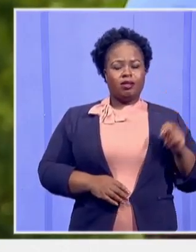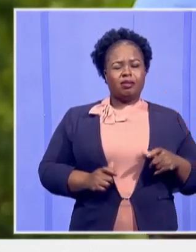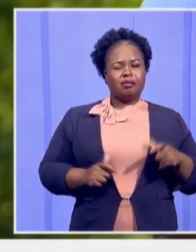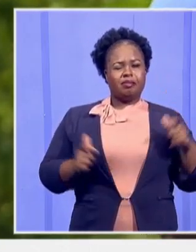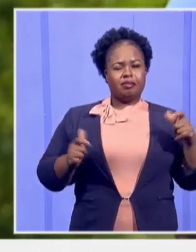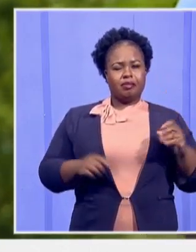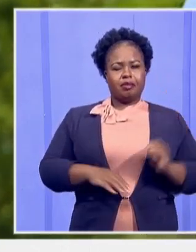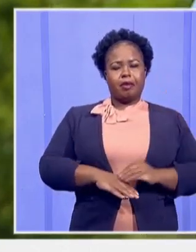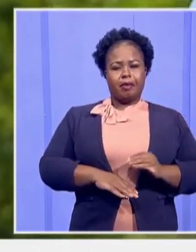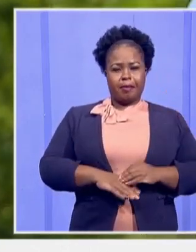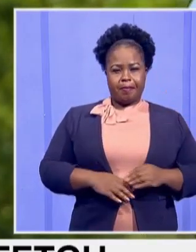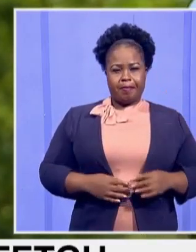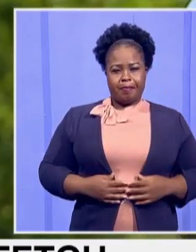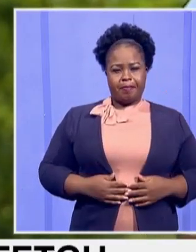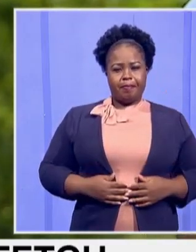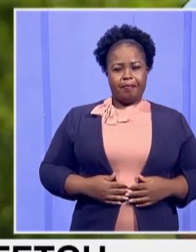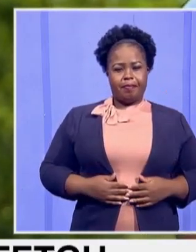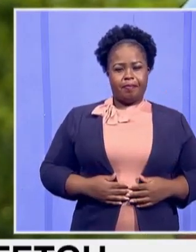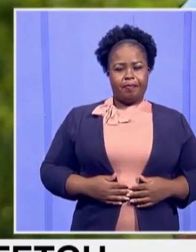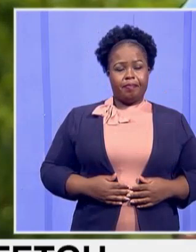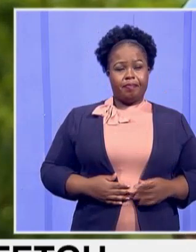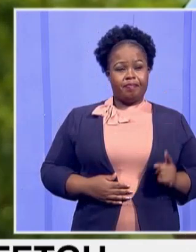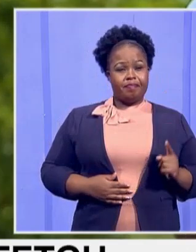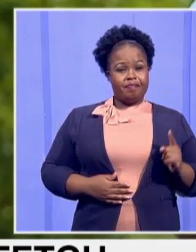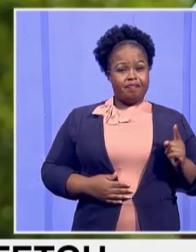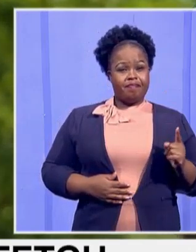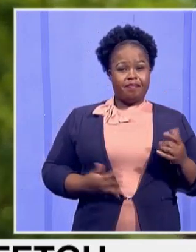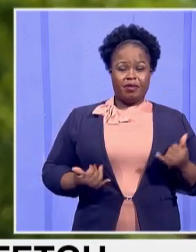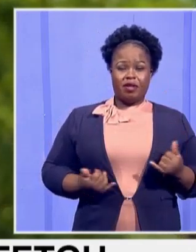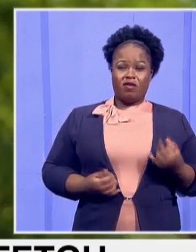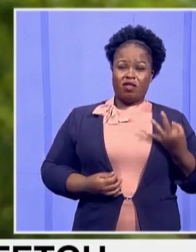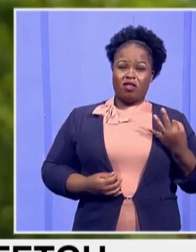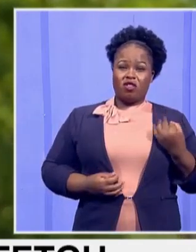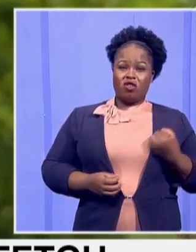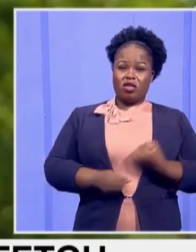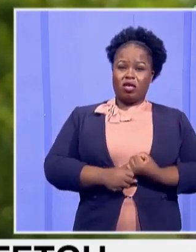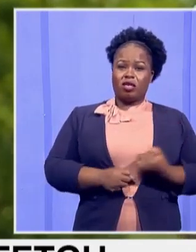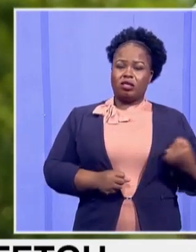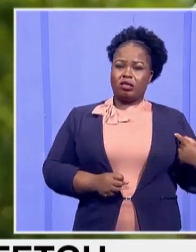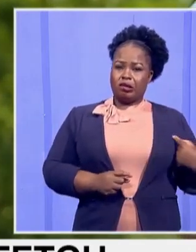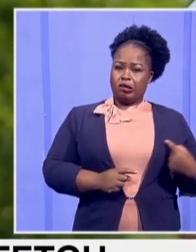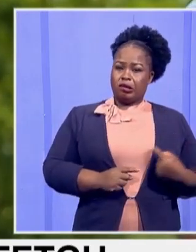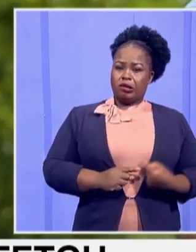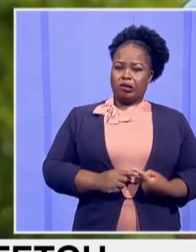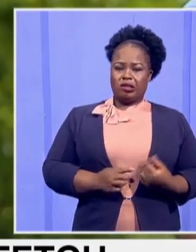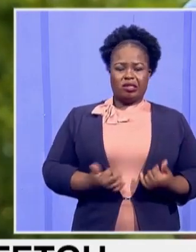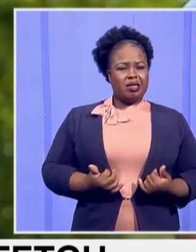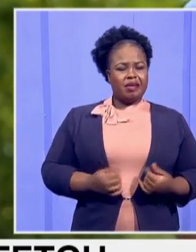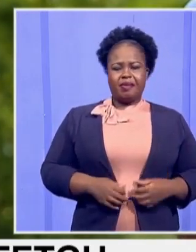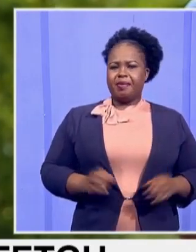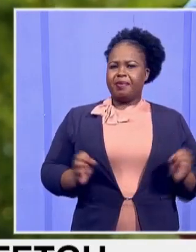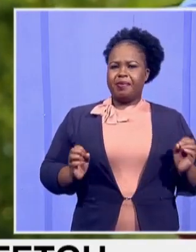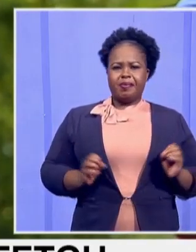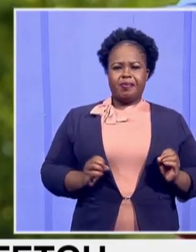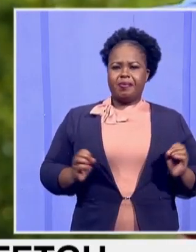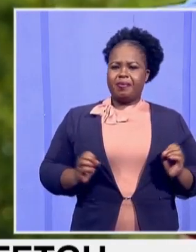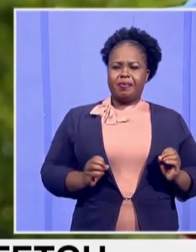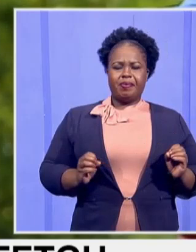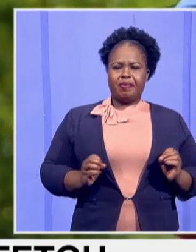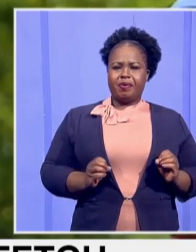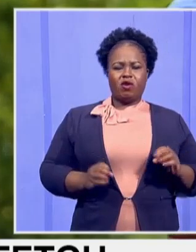problem. This is for the past 3 years that there is nothing to fill